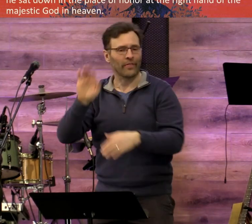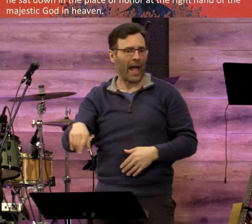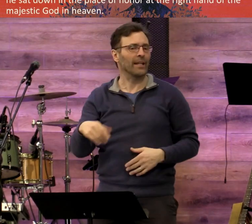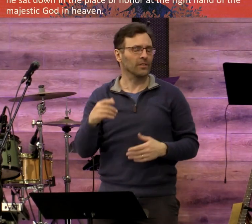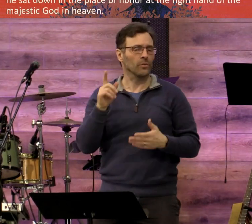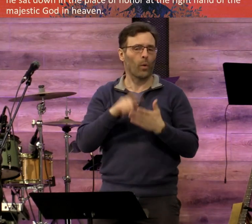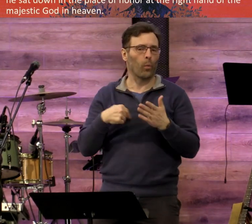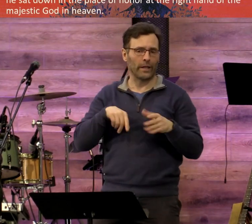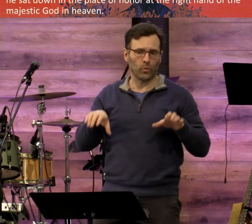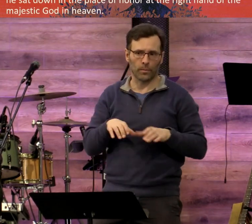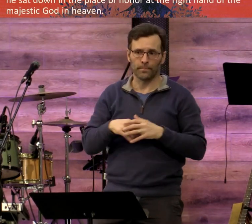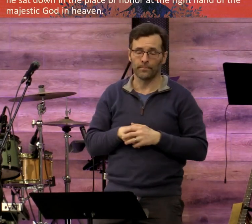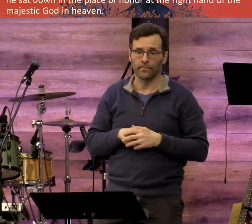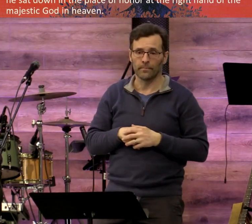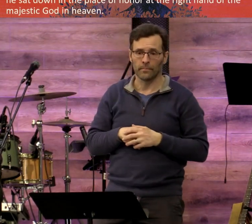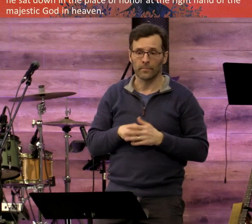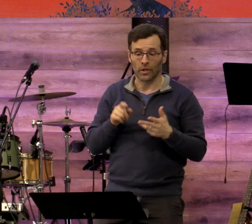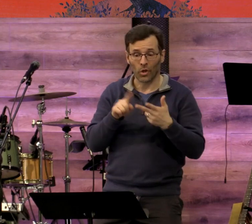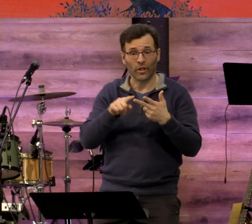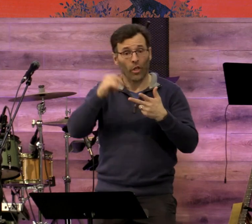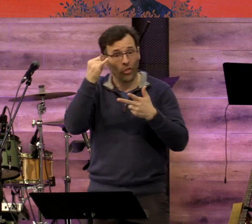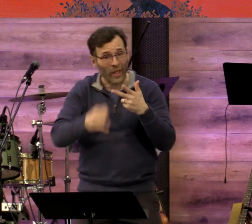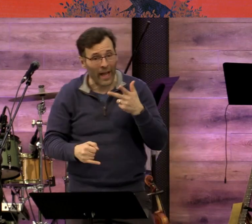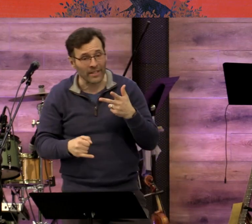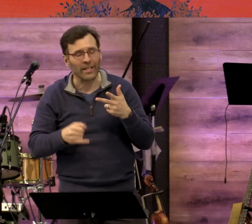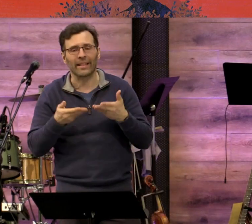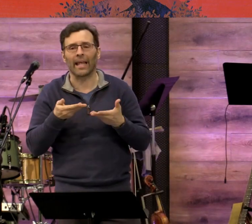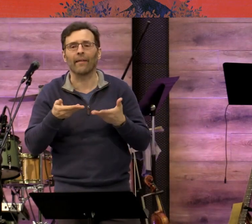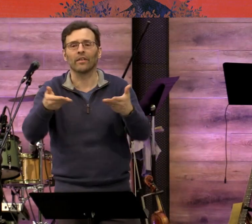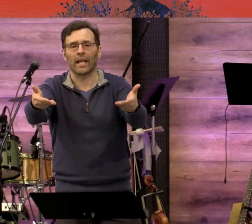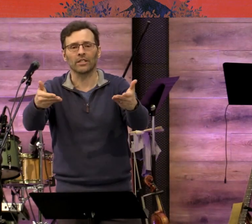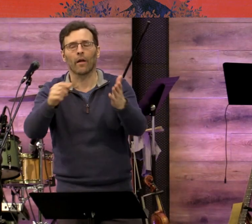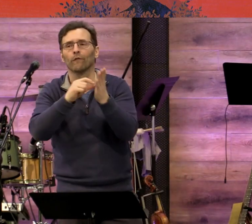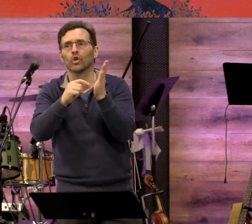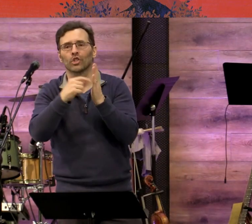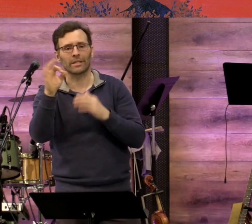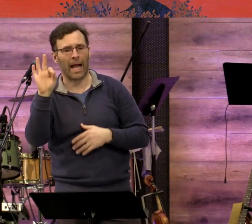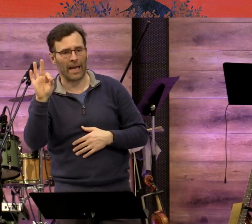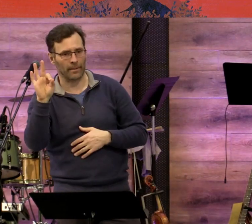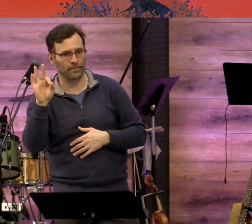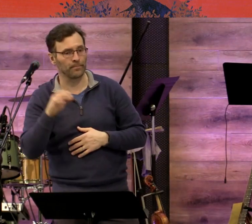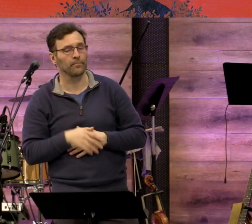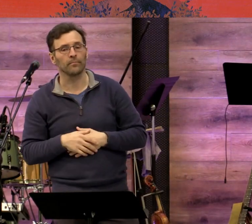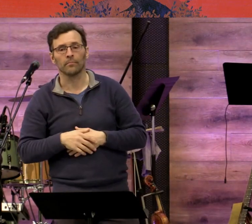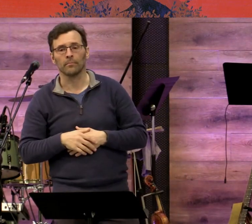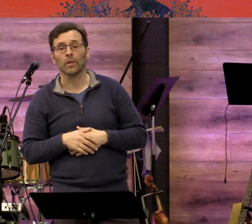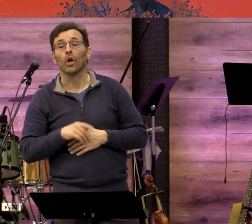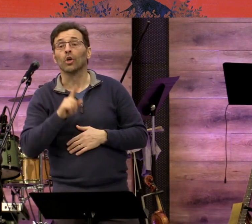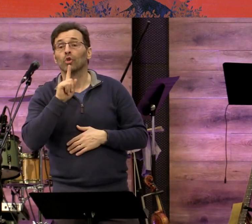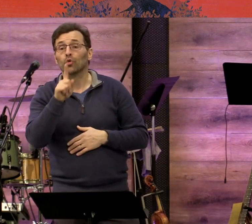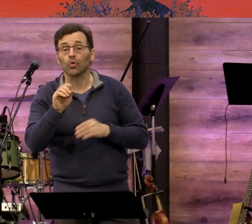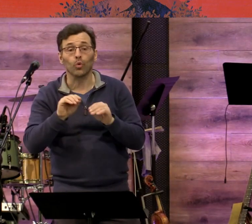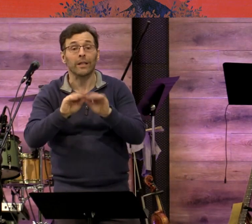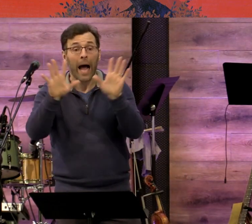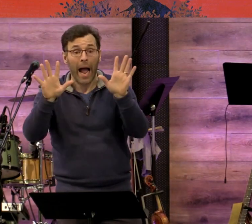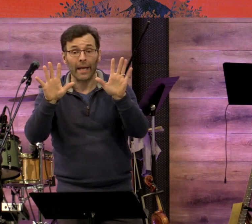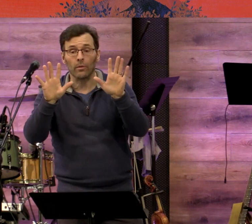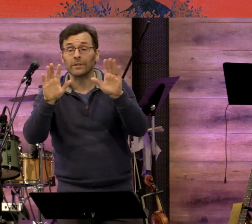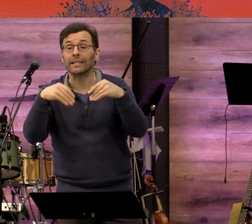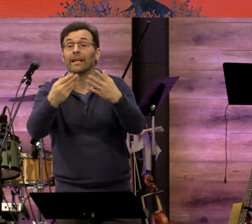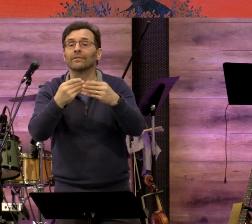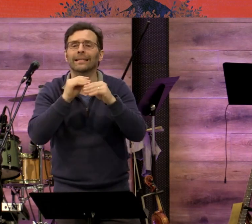Which leads to the invitation of Jesus, where we'll close. Verse 9. The true light, which gives light to everyone, was coming into the